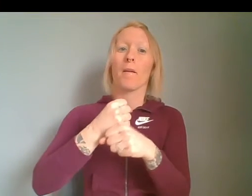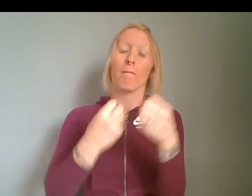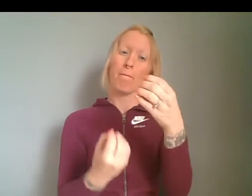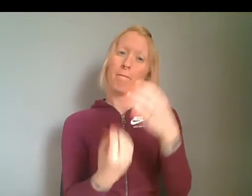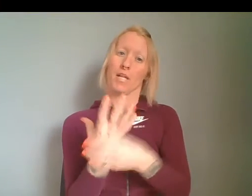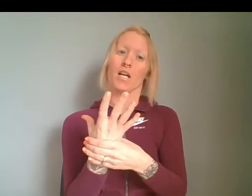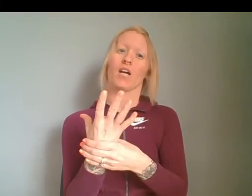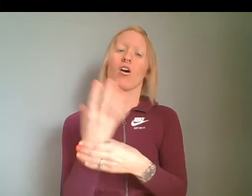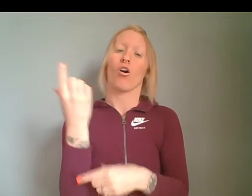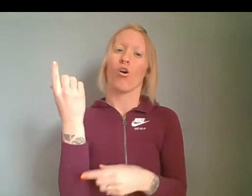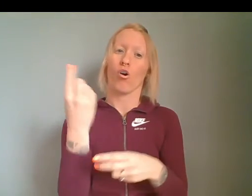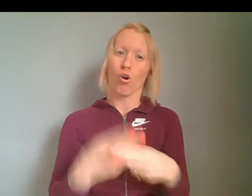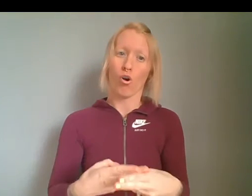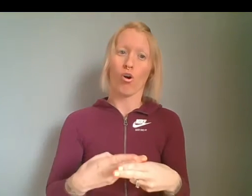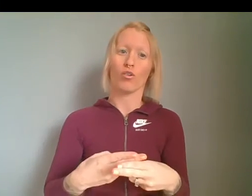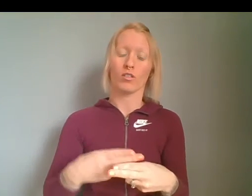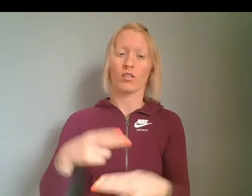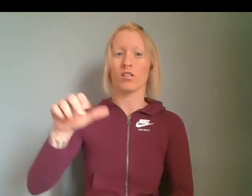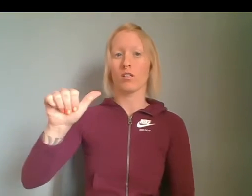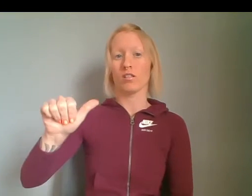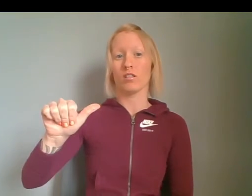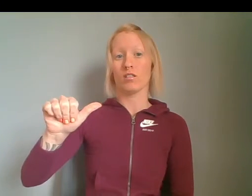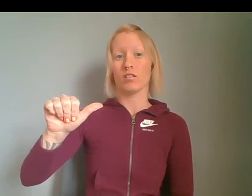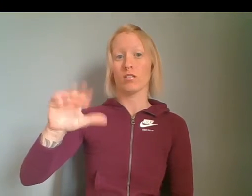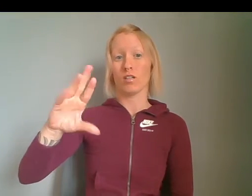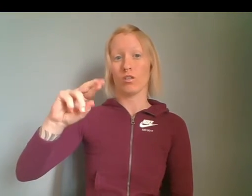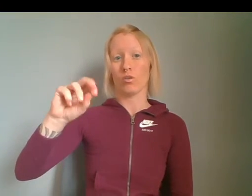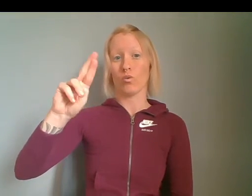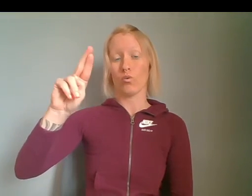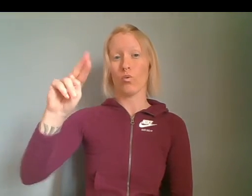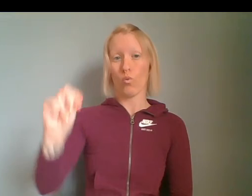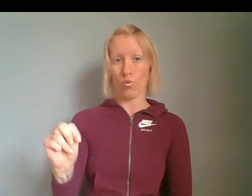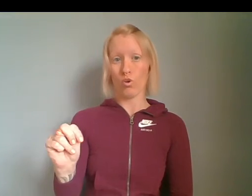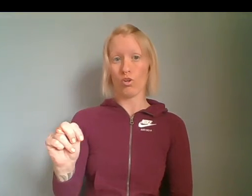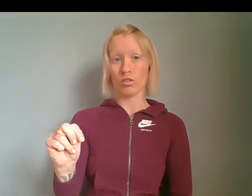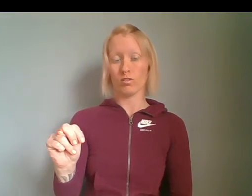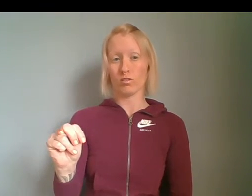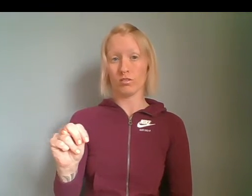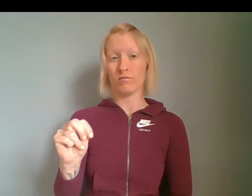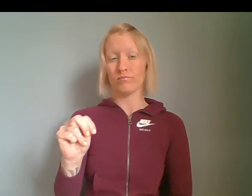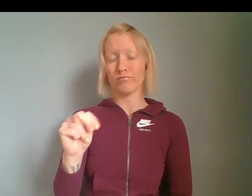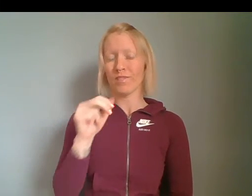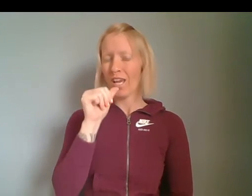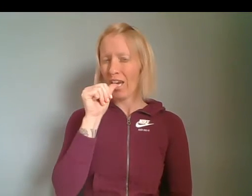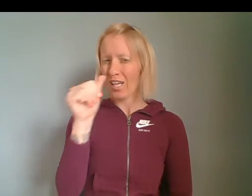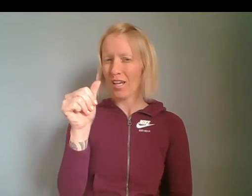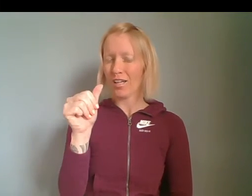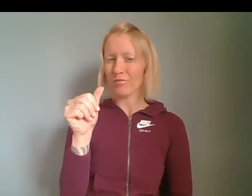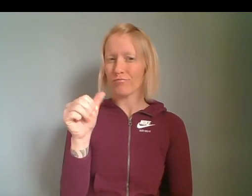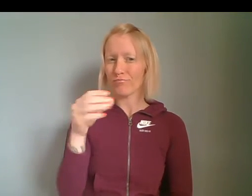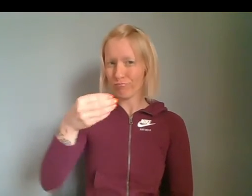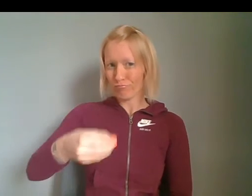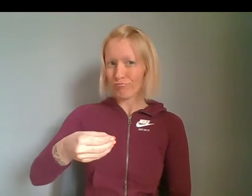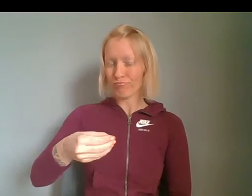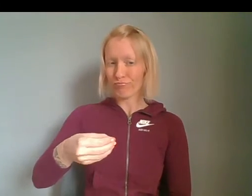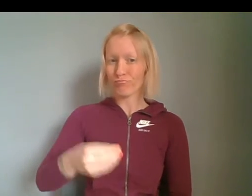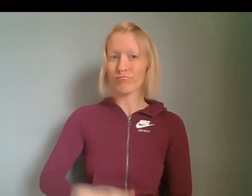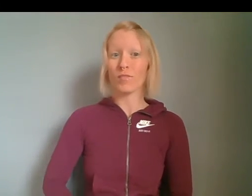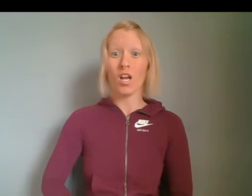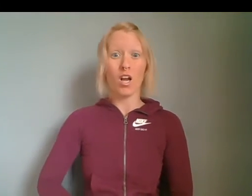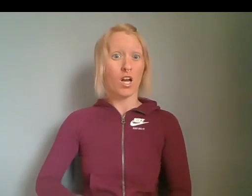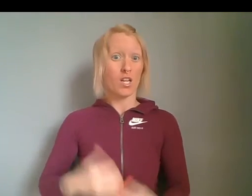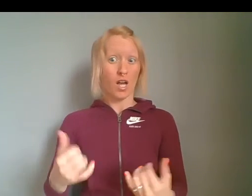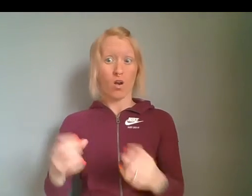from the sun to the tree to the nuts. Along comes a squirrel. Here's my picture of a squirrel. It may not be as good as